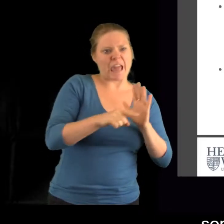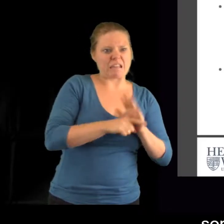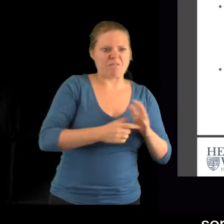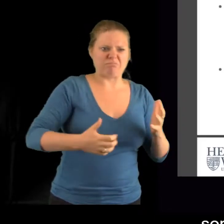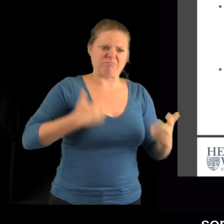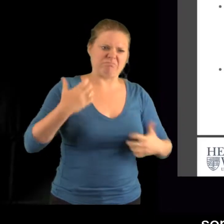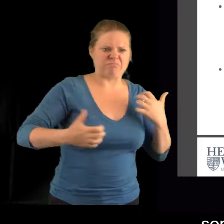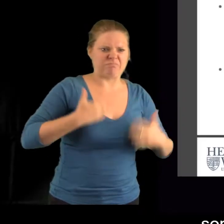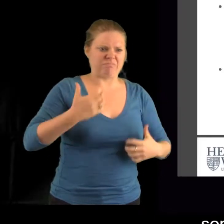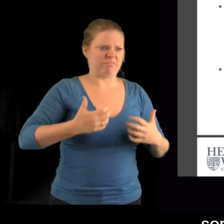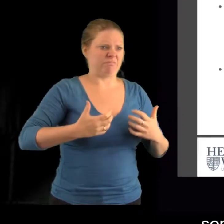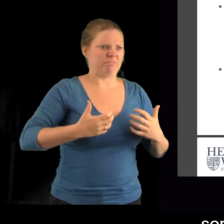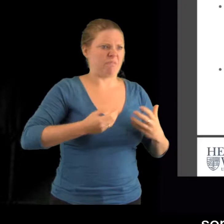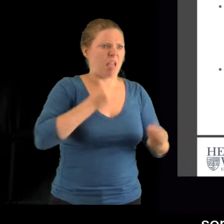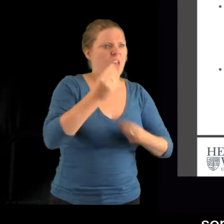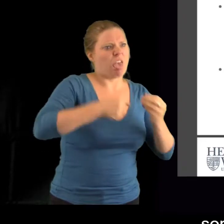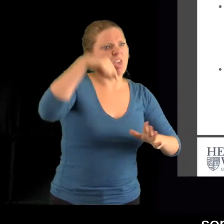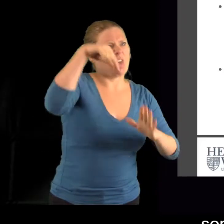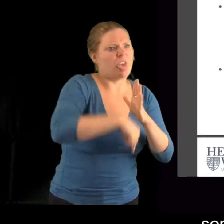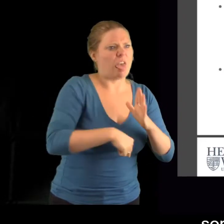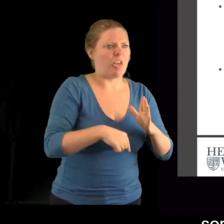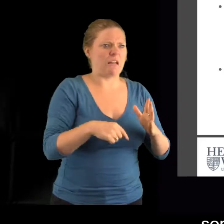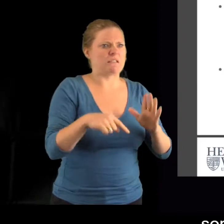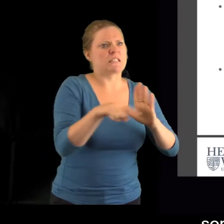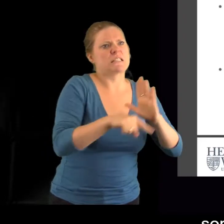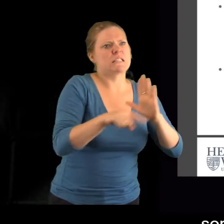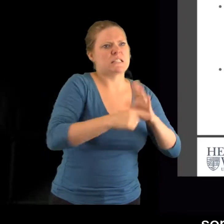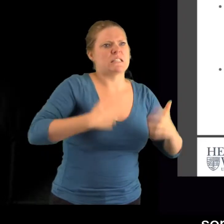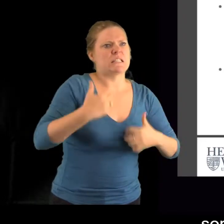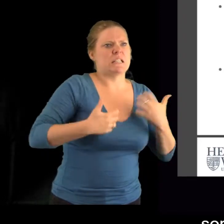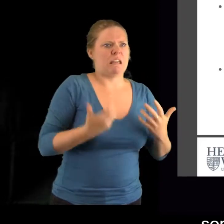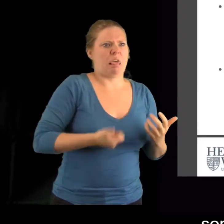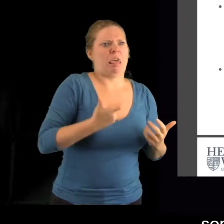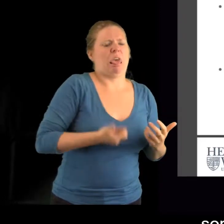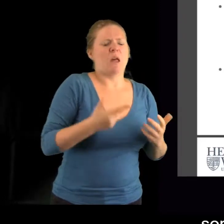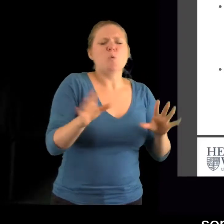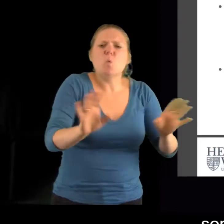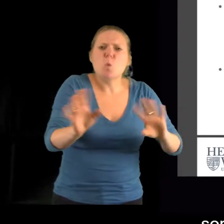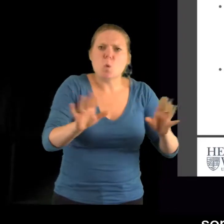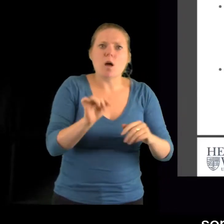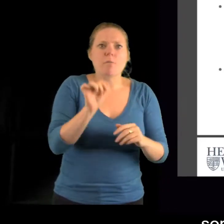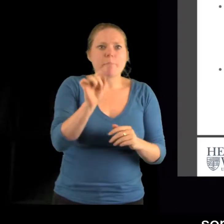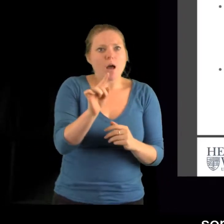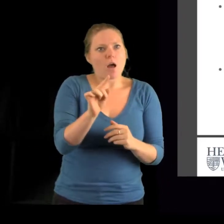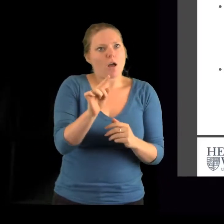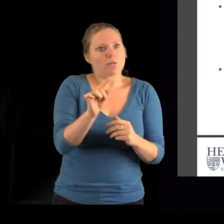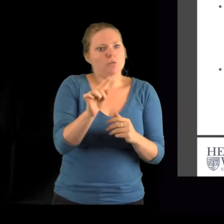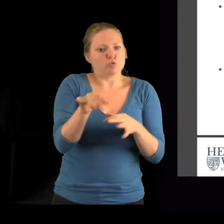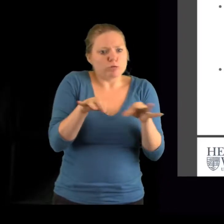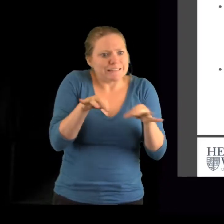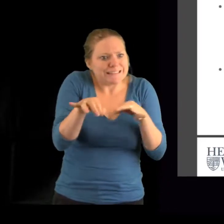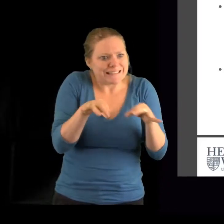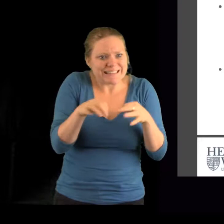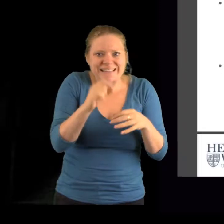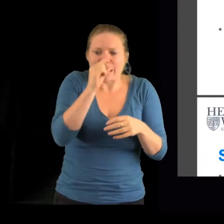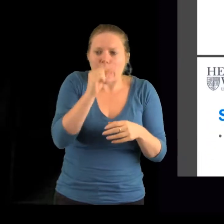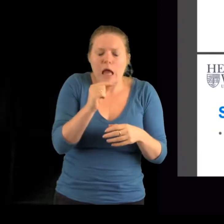resources. And really develop through different insight, through perspectives. Okay?